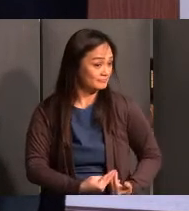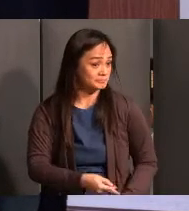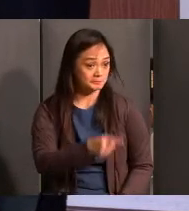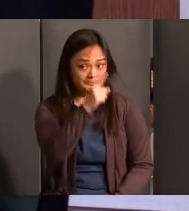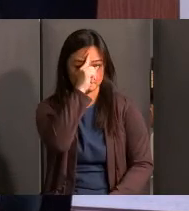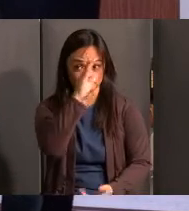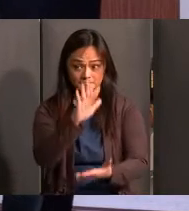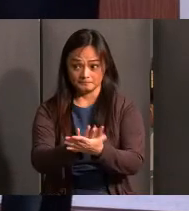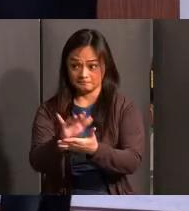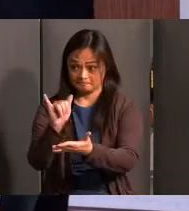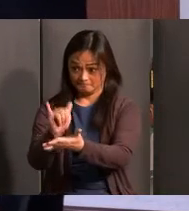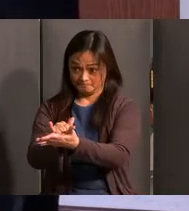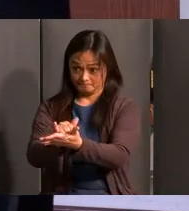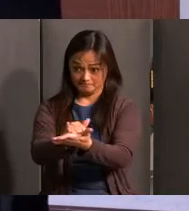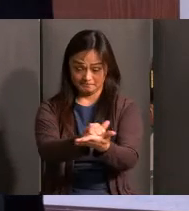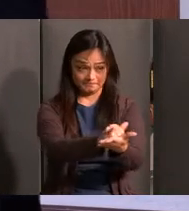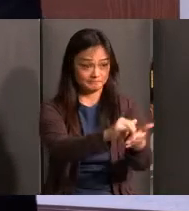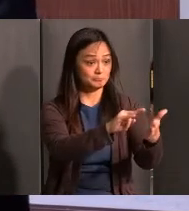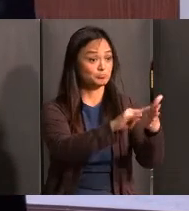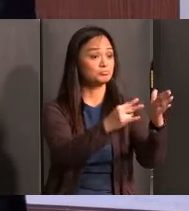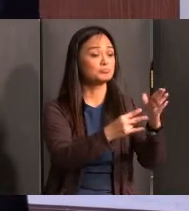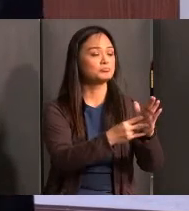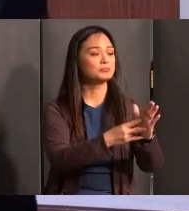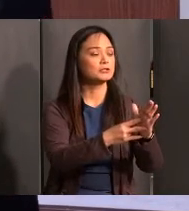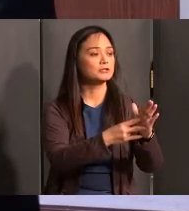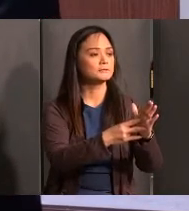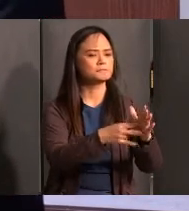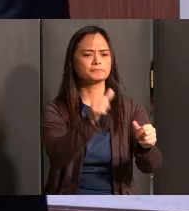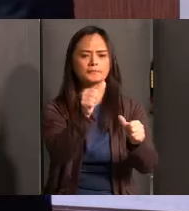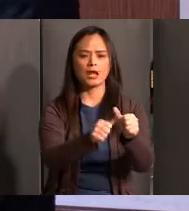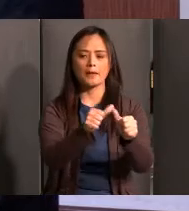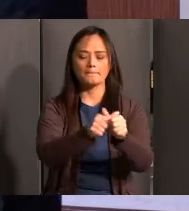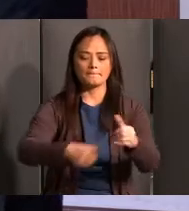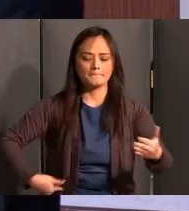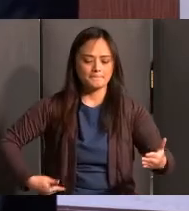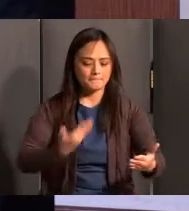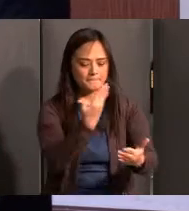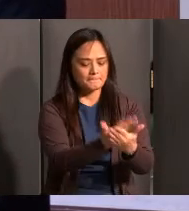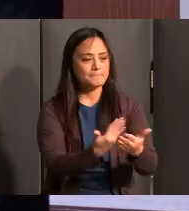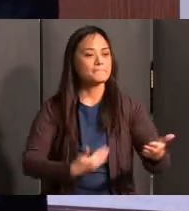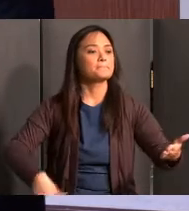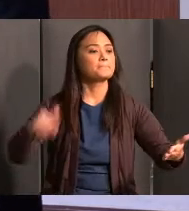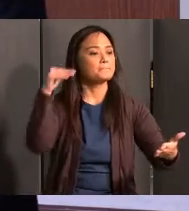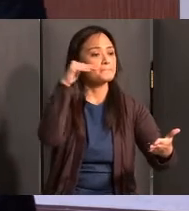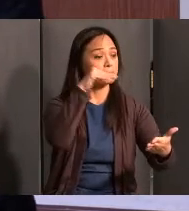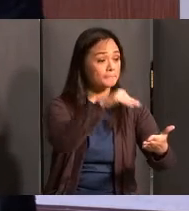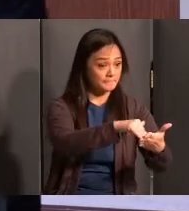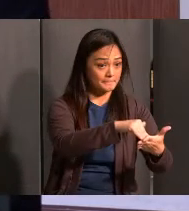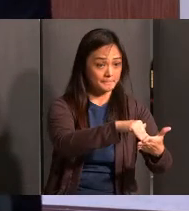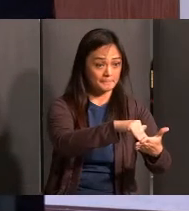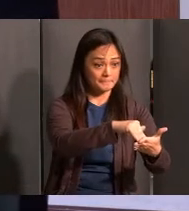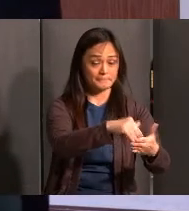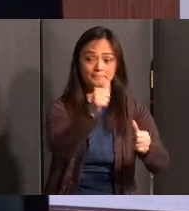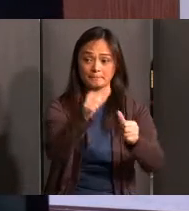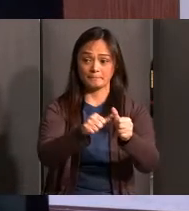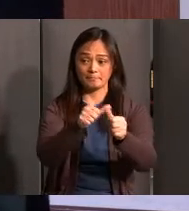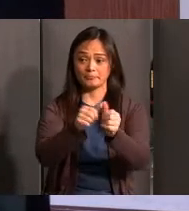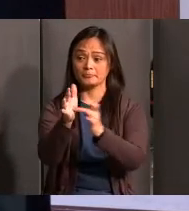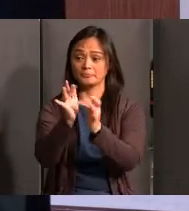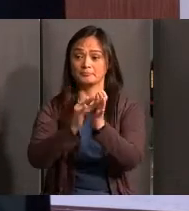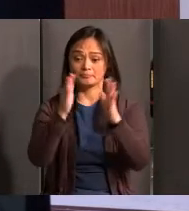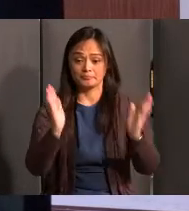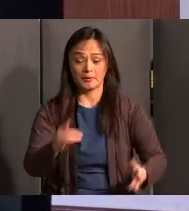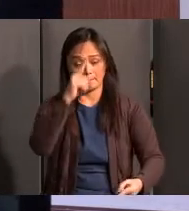ron? Ibig sabihin, that every born again, every